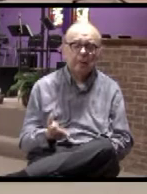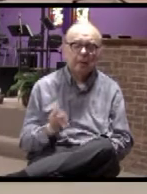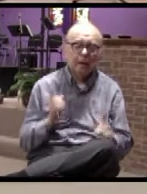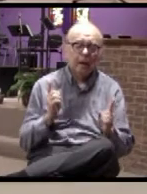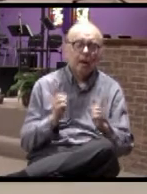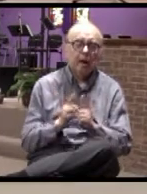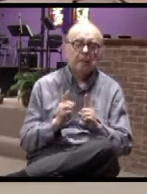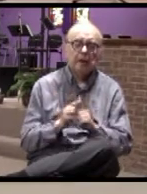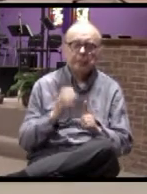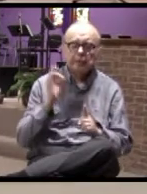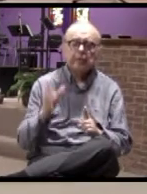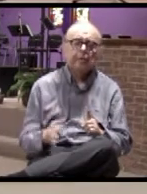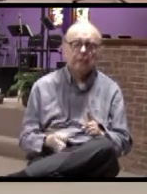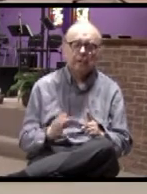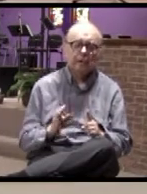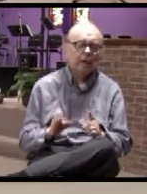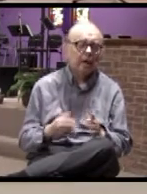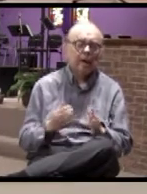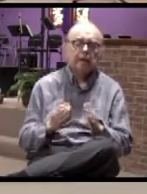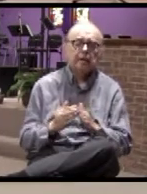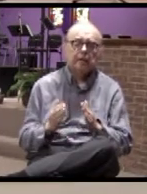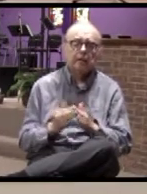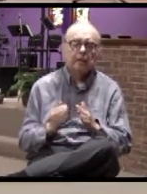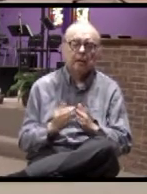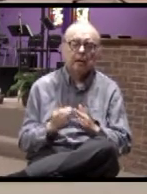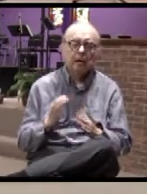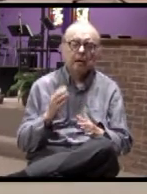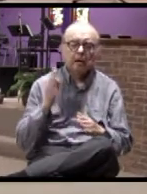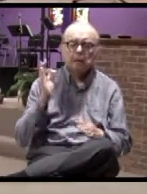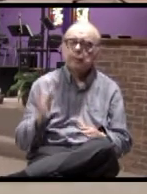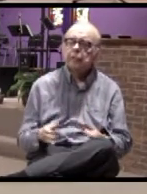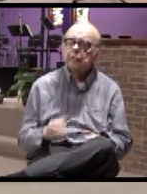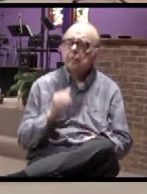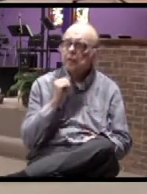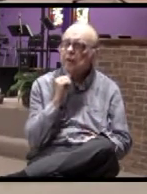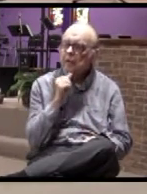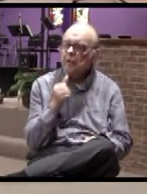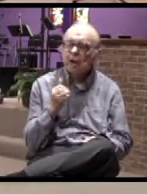out in the neighborhood and he wouldn't even know who I am.